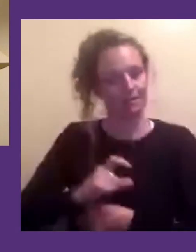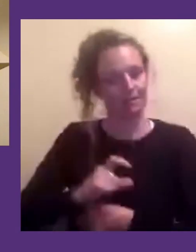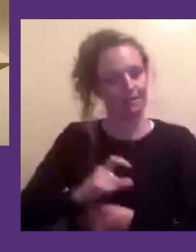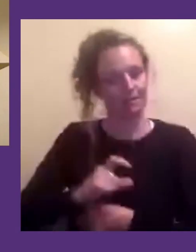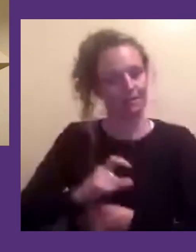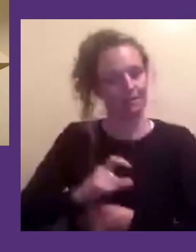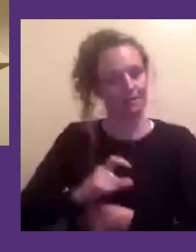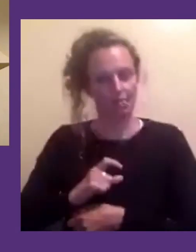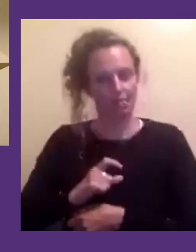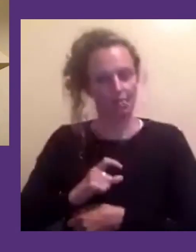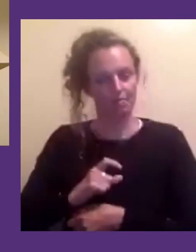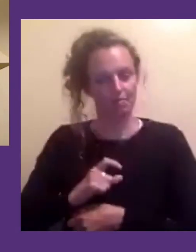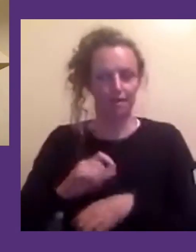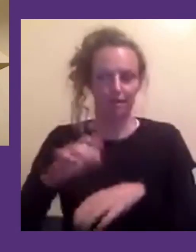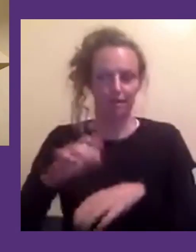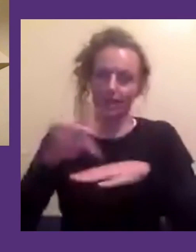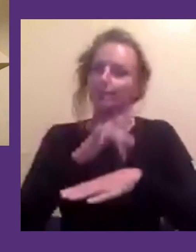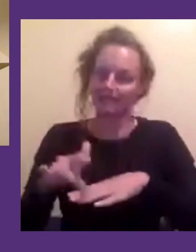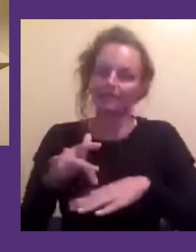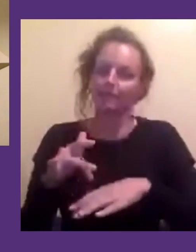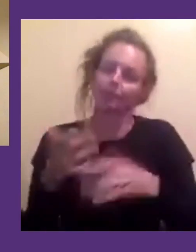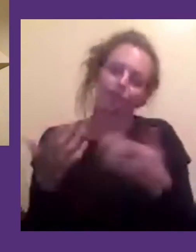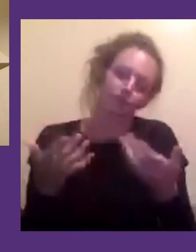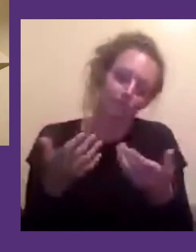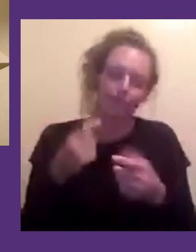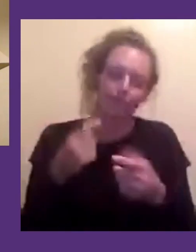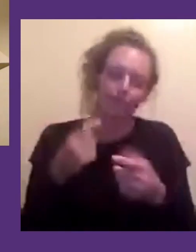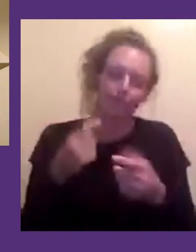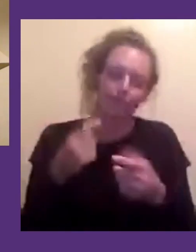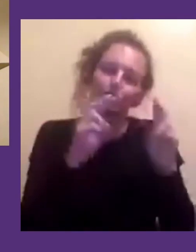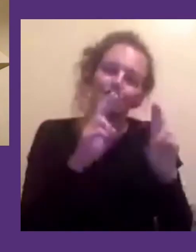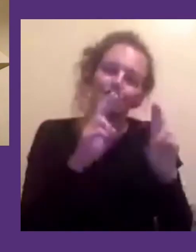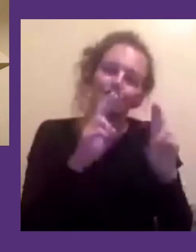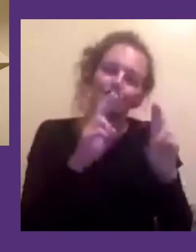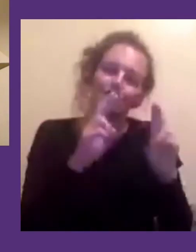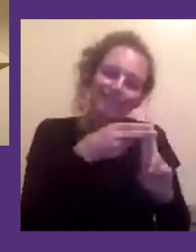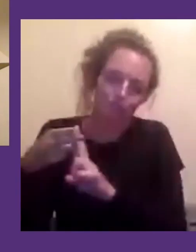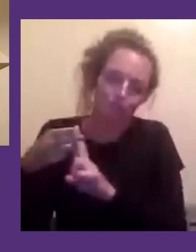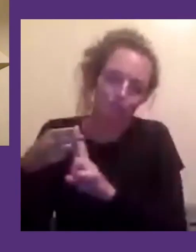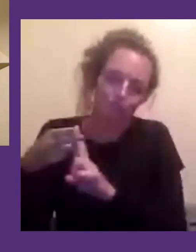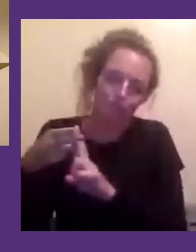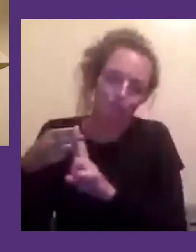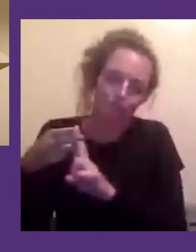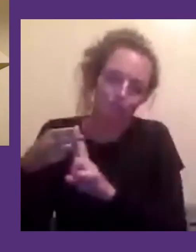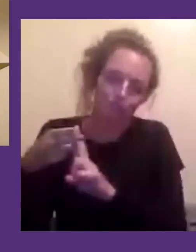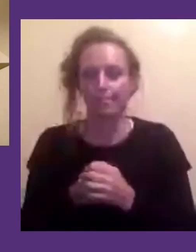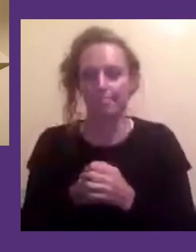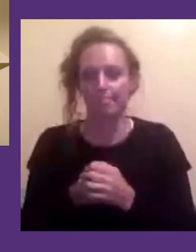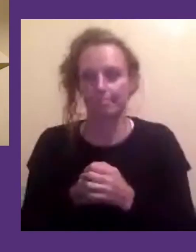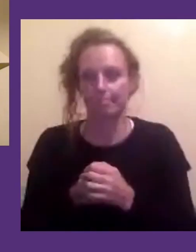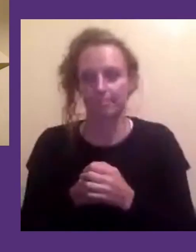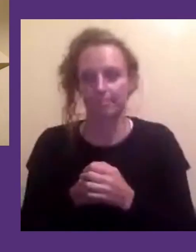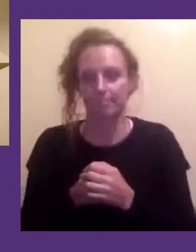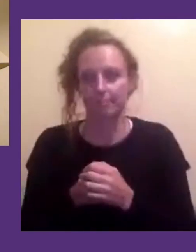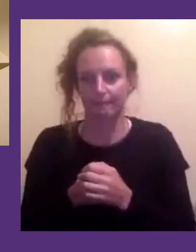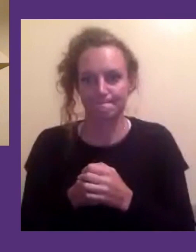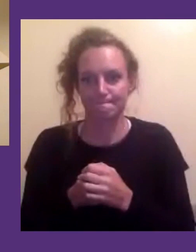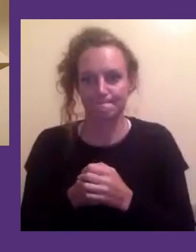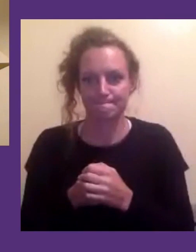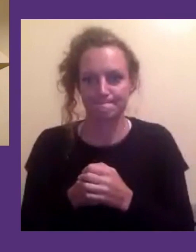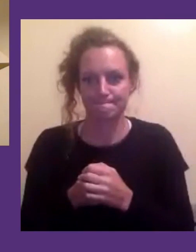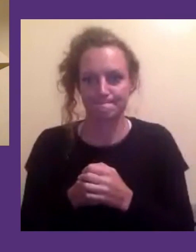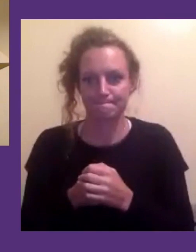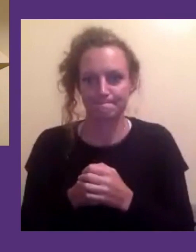disabled? Well, the secret about disability, as you well know, is